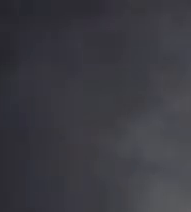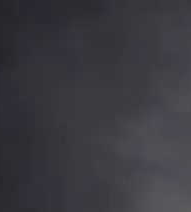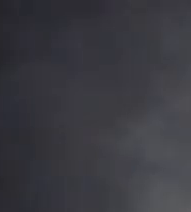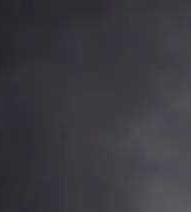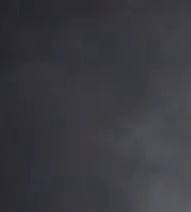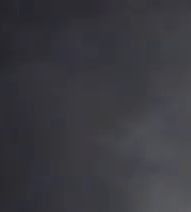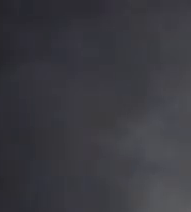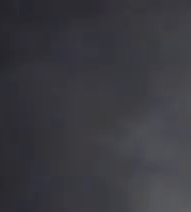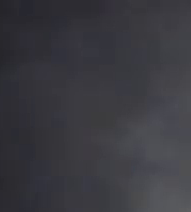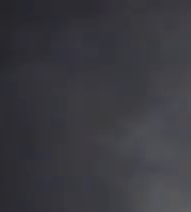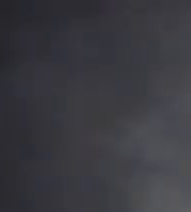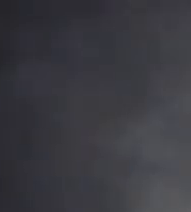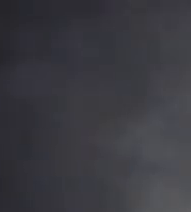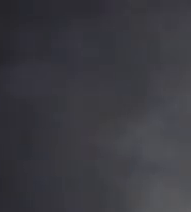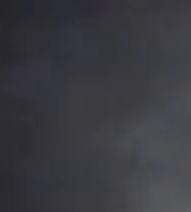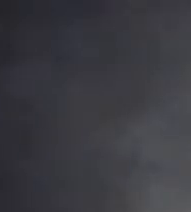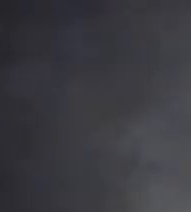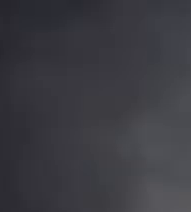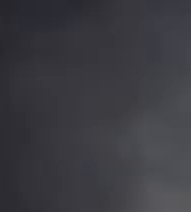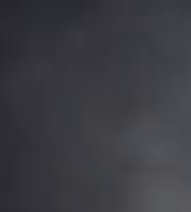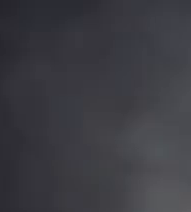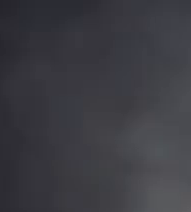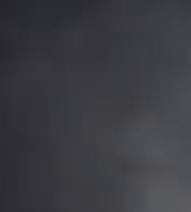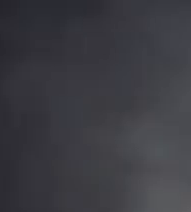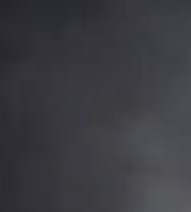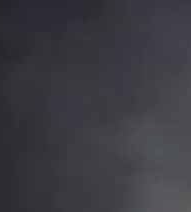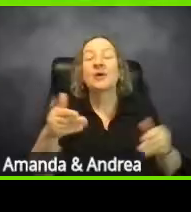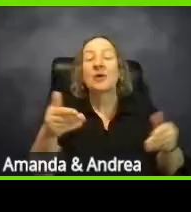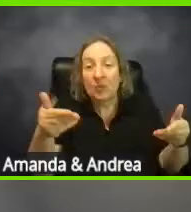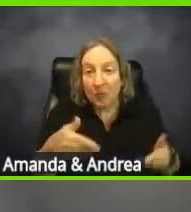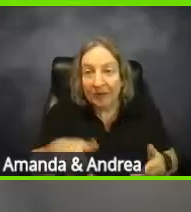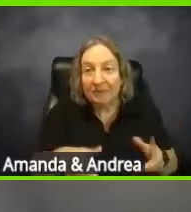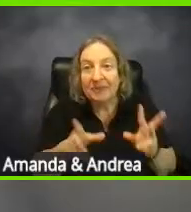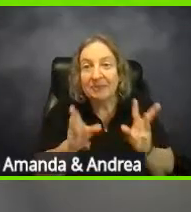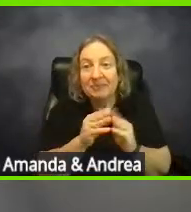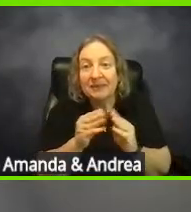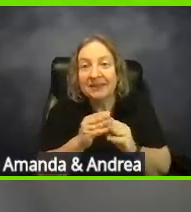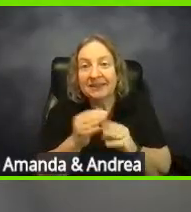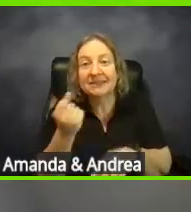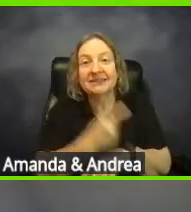You can? Okay, well, welcome to the meeting today.